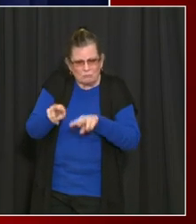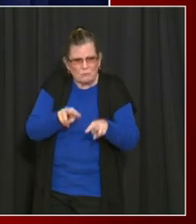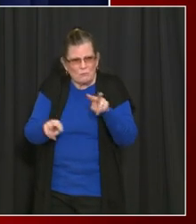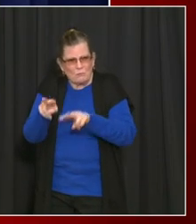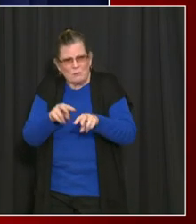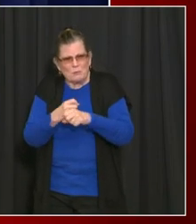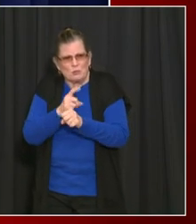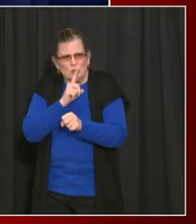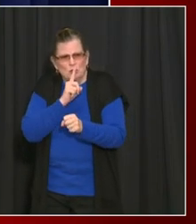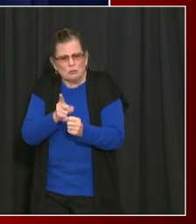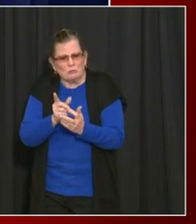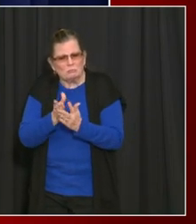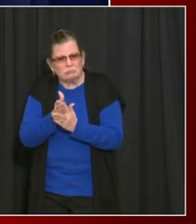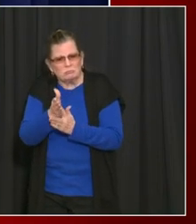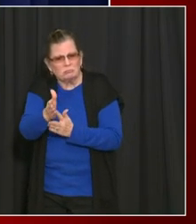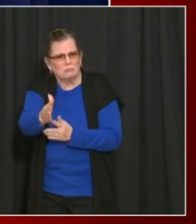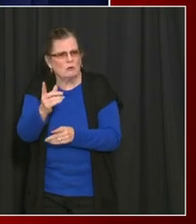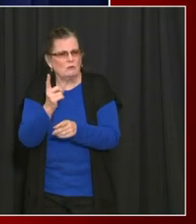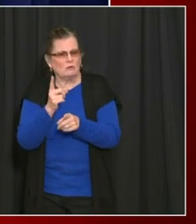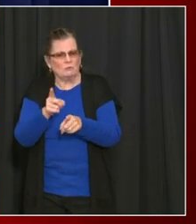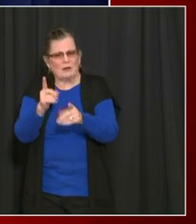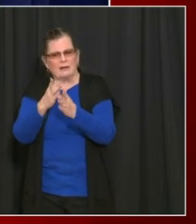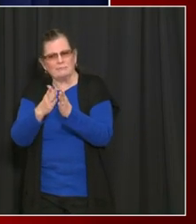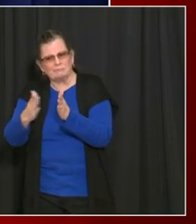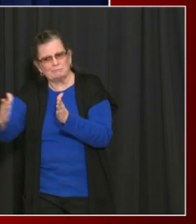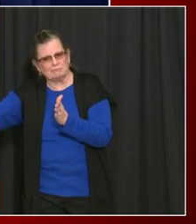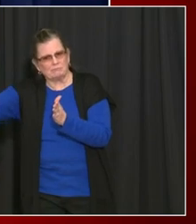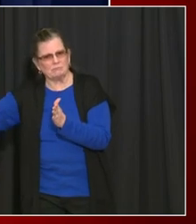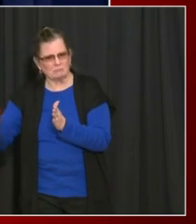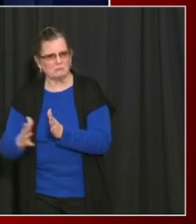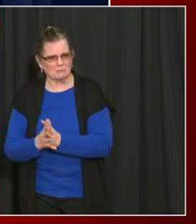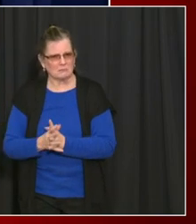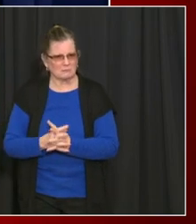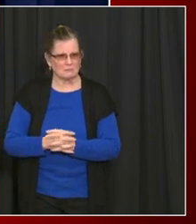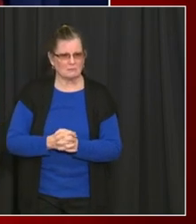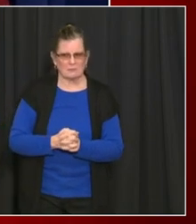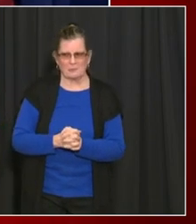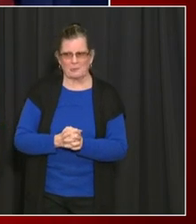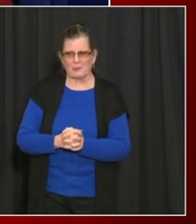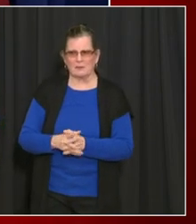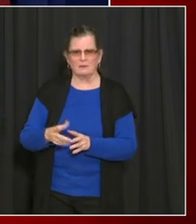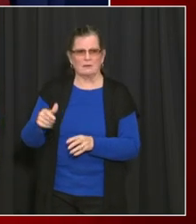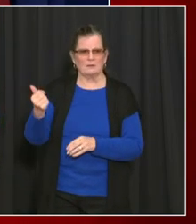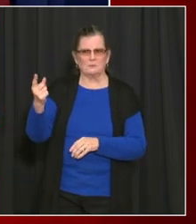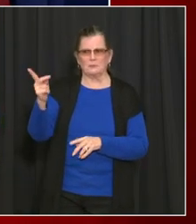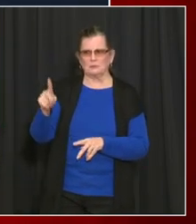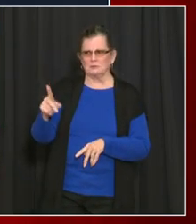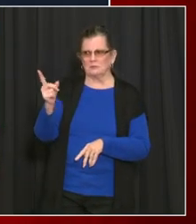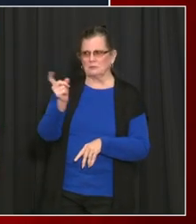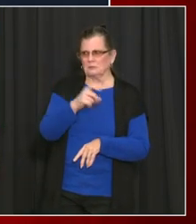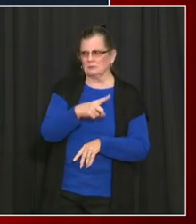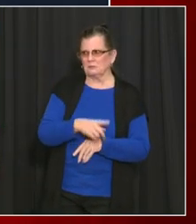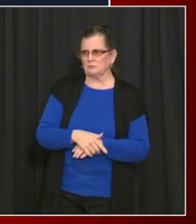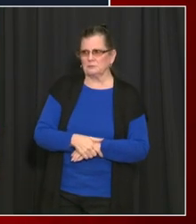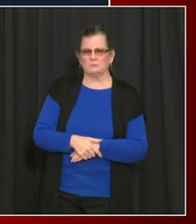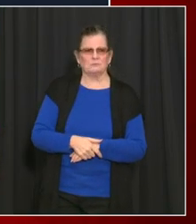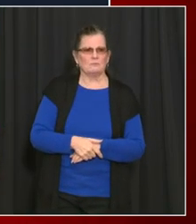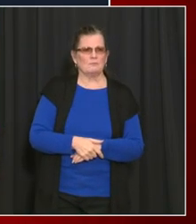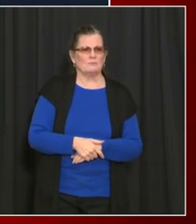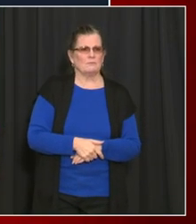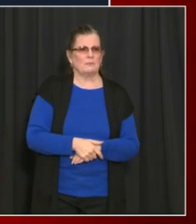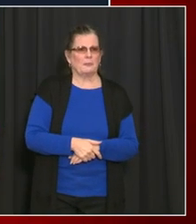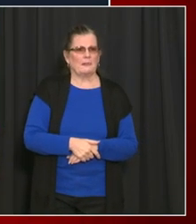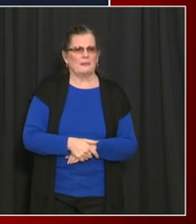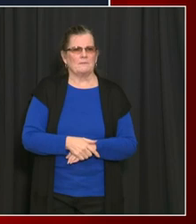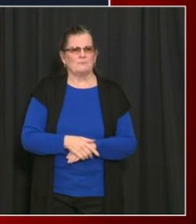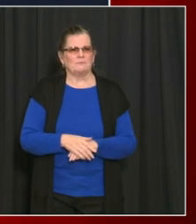a later time, probably Friday. Vanessa? Yes. How are faith institutions treated in phase 1? I can't hear you.